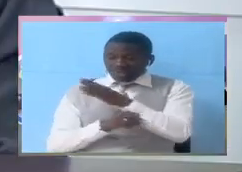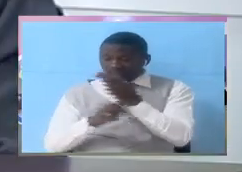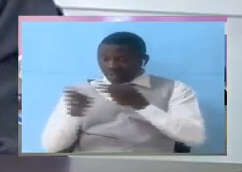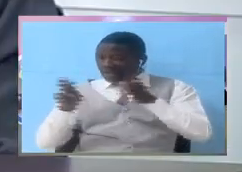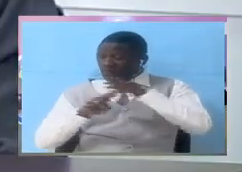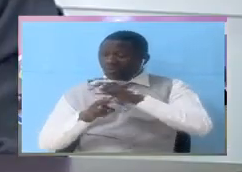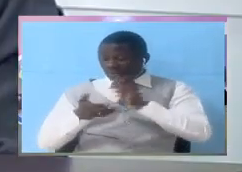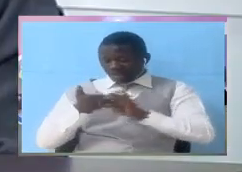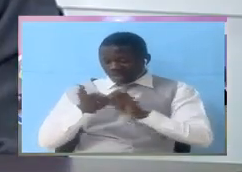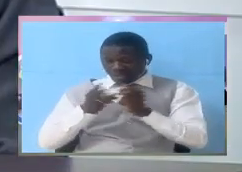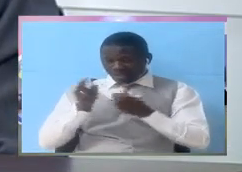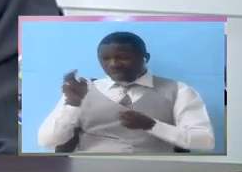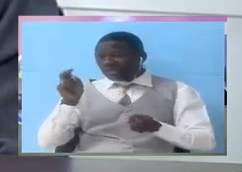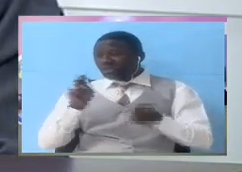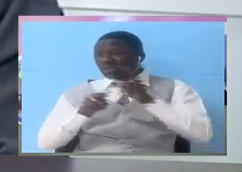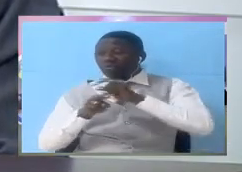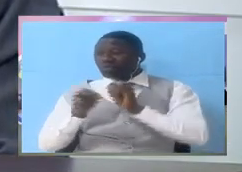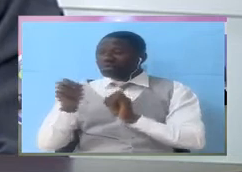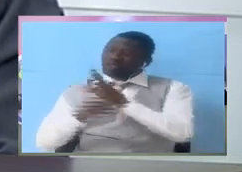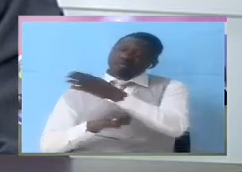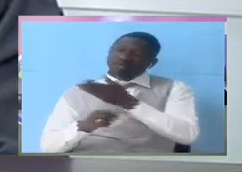of these